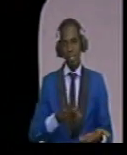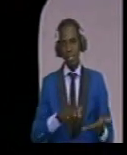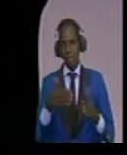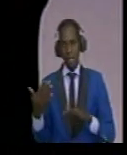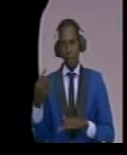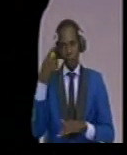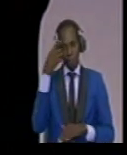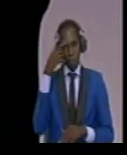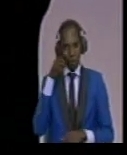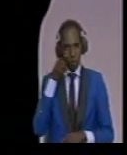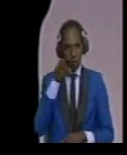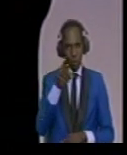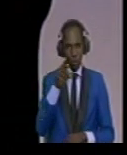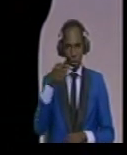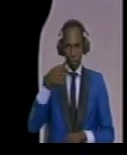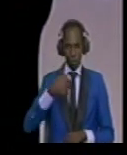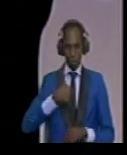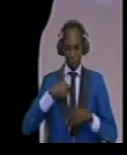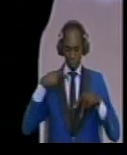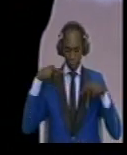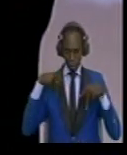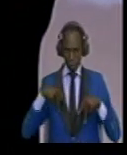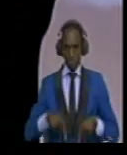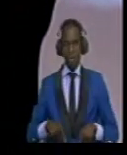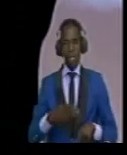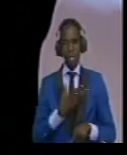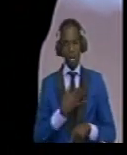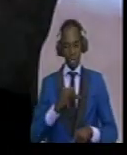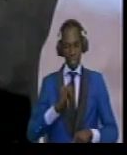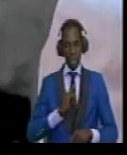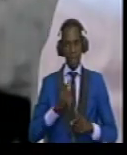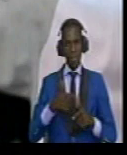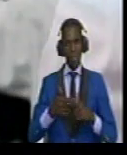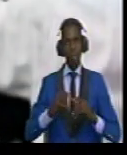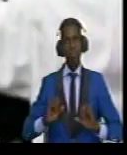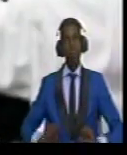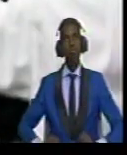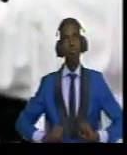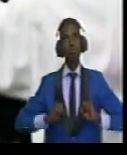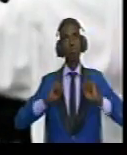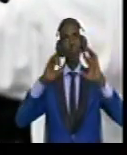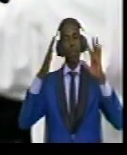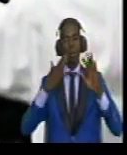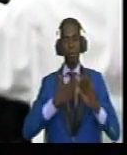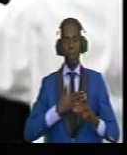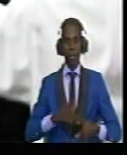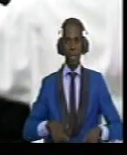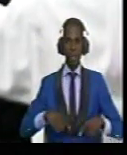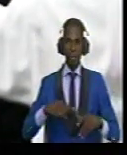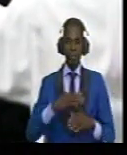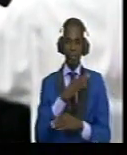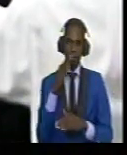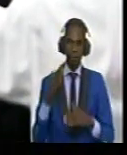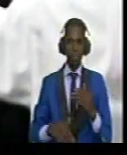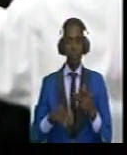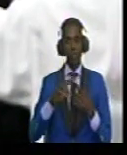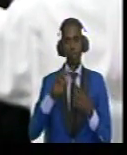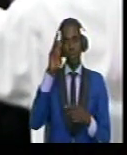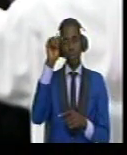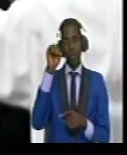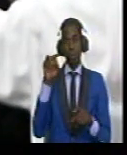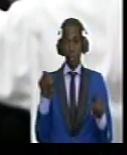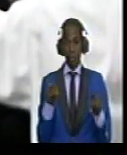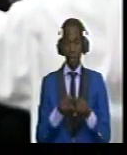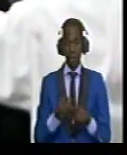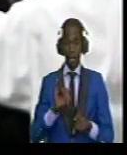in particular, and then I hand over my life in totality. I hand over that to the Lord. Then it says, as I